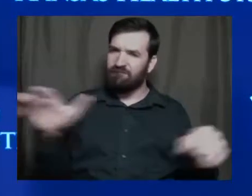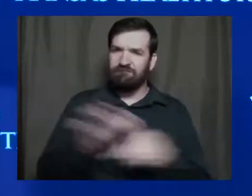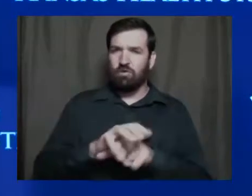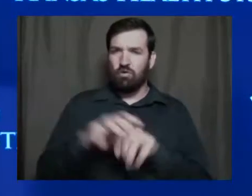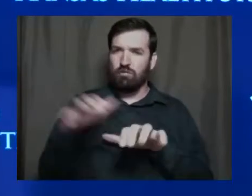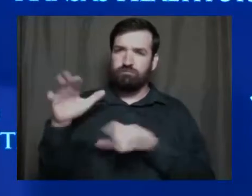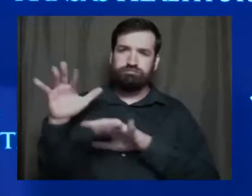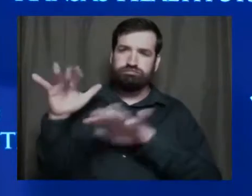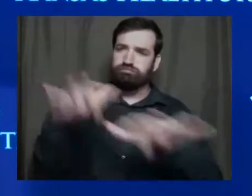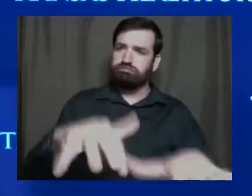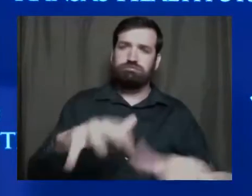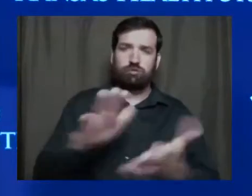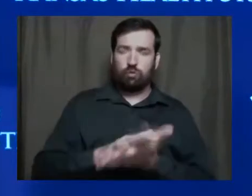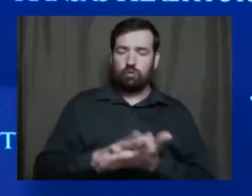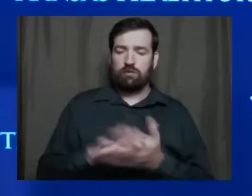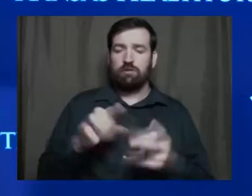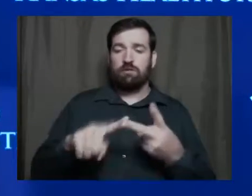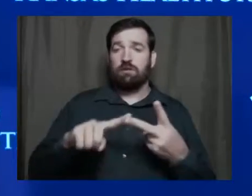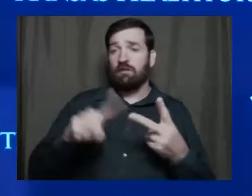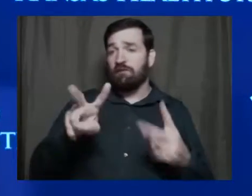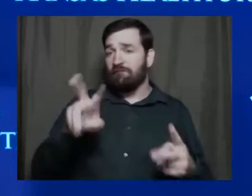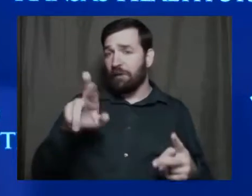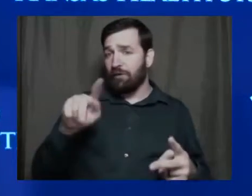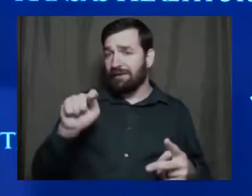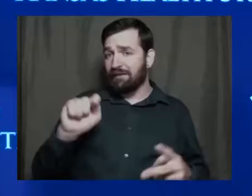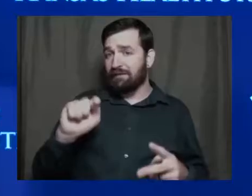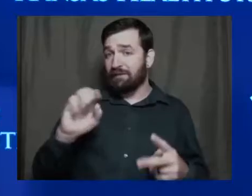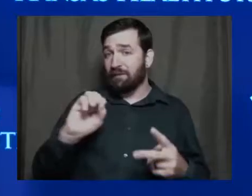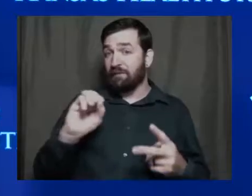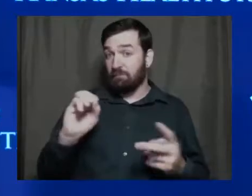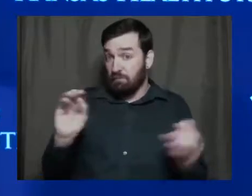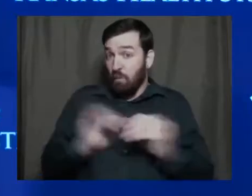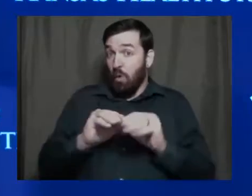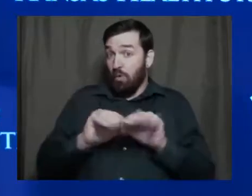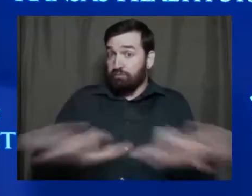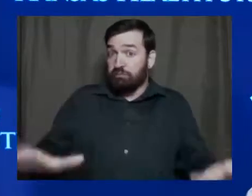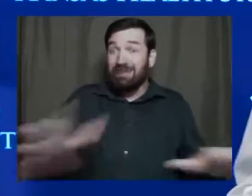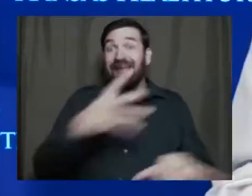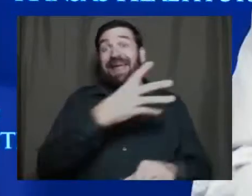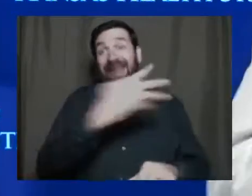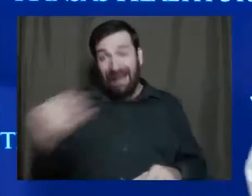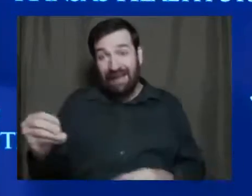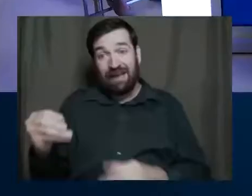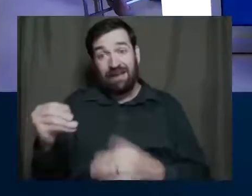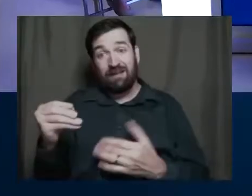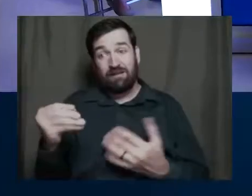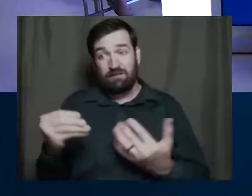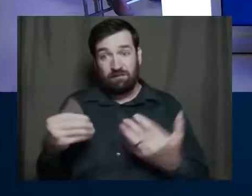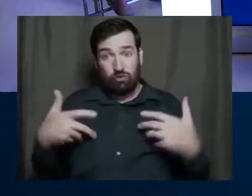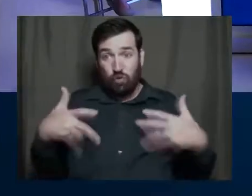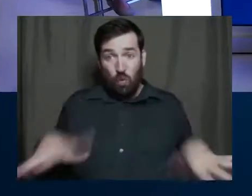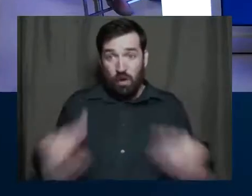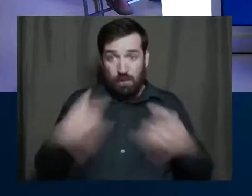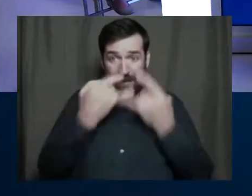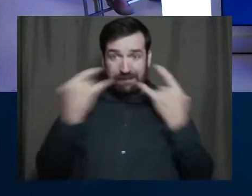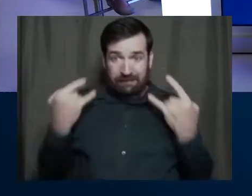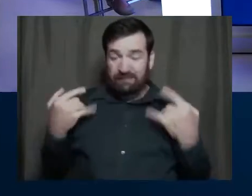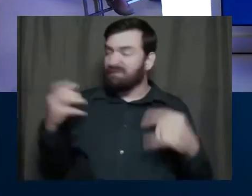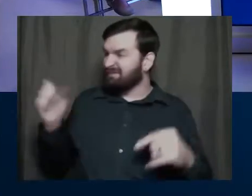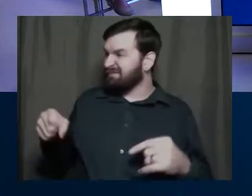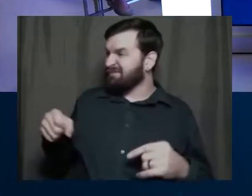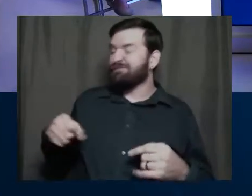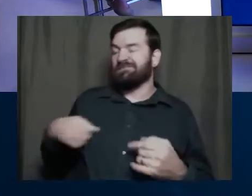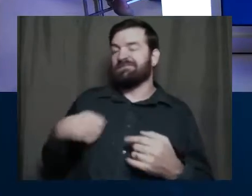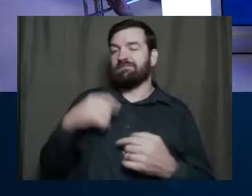that's more transmissible, and you don't want to wear a mask? Yeah, you won't be in school. And I think for the parents here too, if the kids are bringing it home,